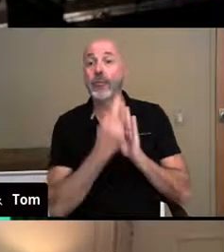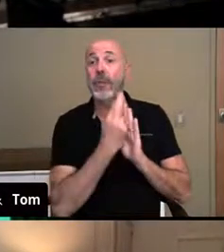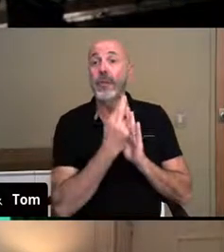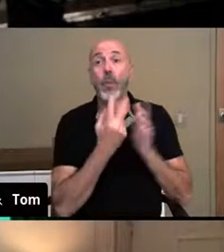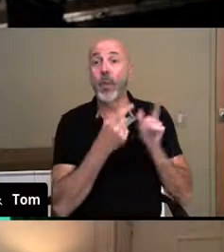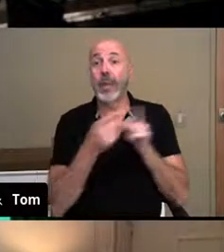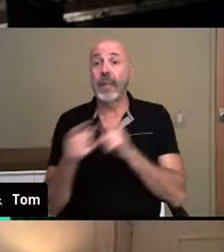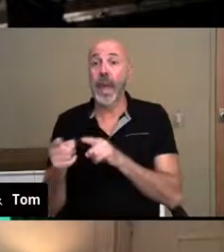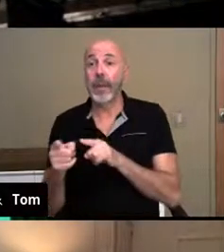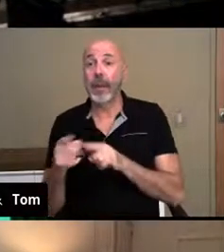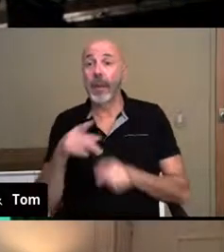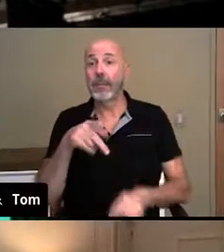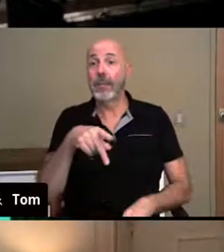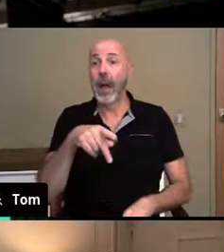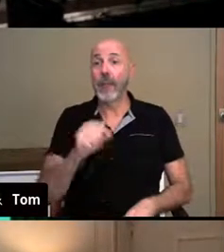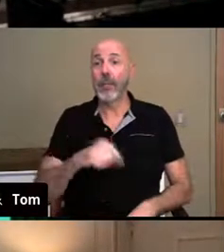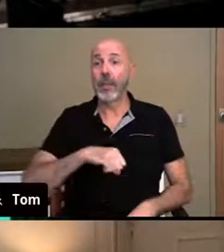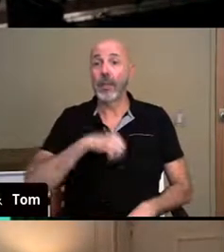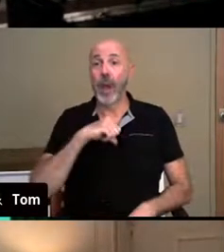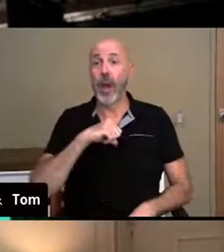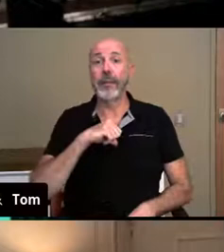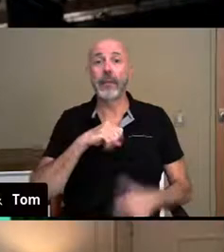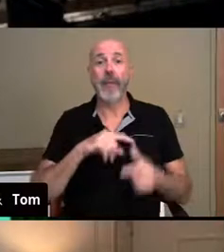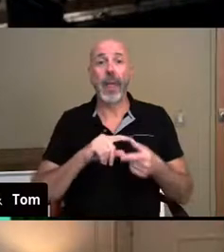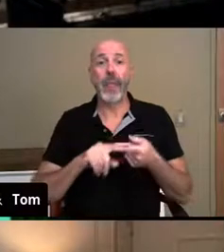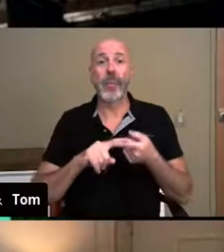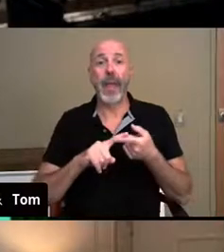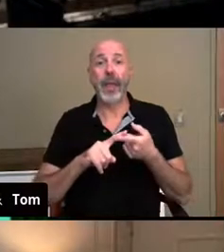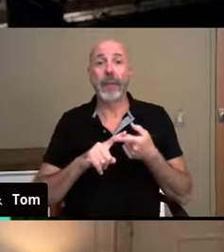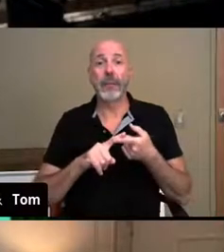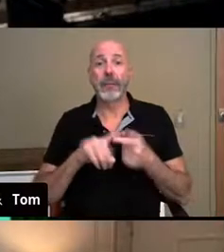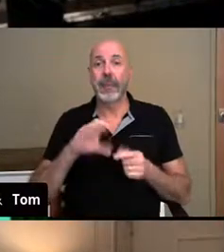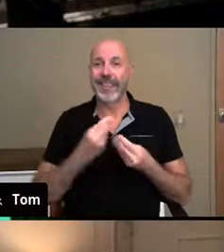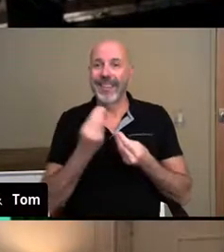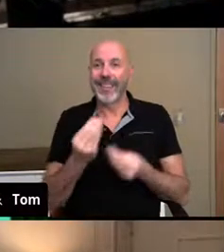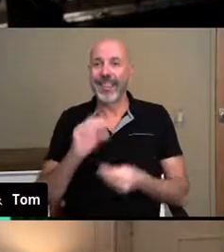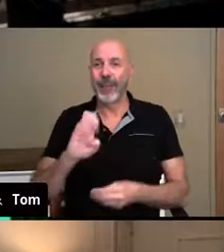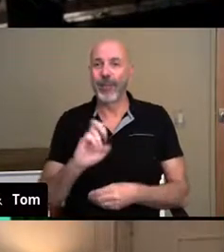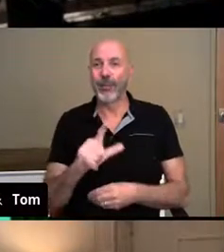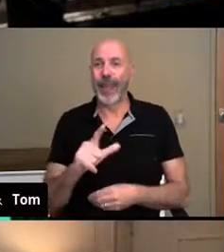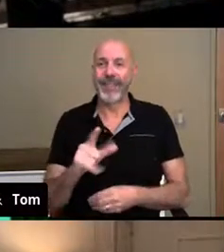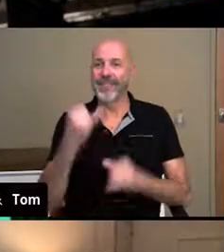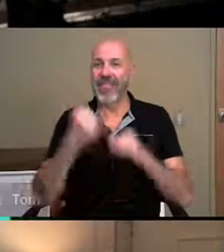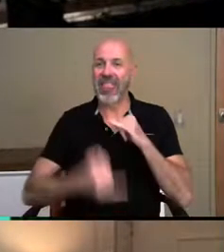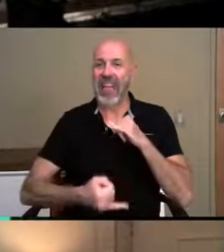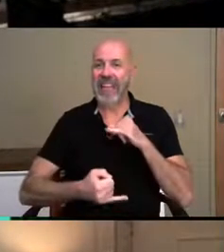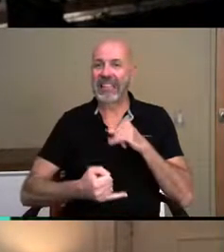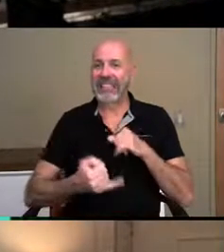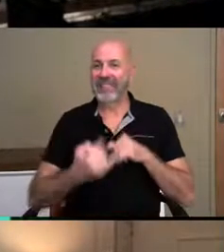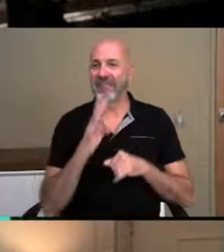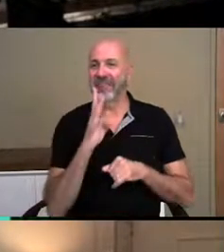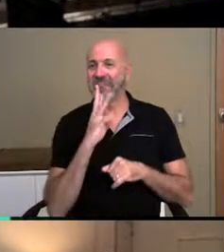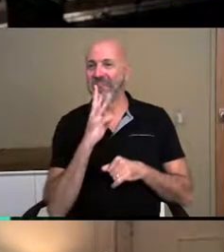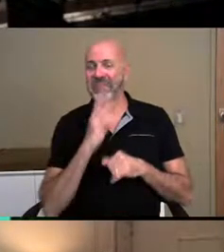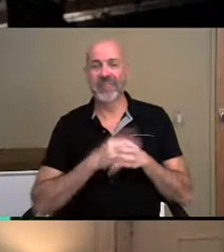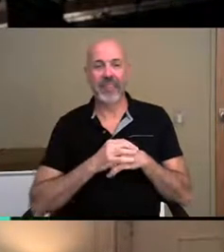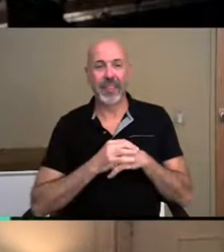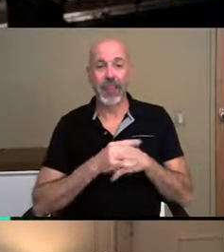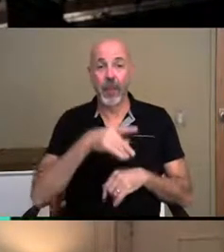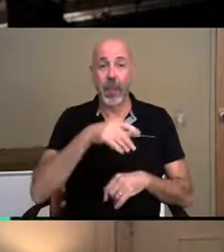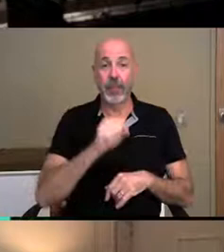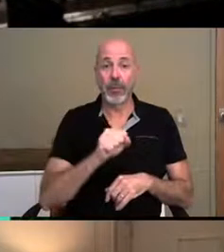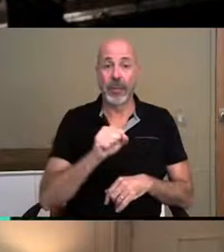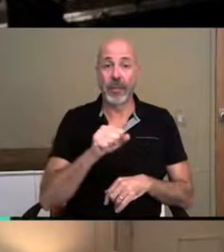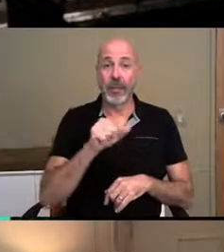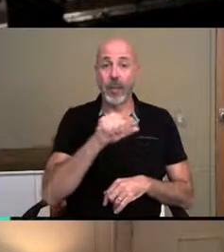happening with Palm Springs Pride and then give Craig some final words. But Palm Springs Pride